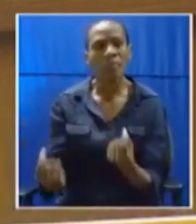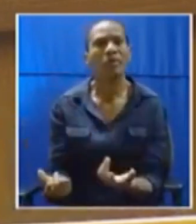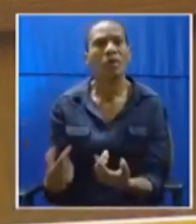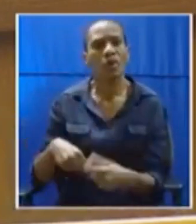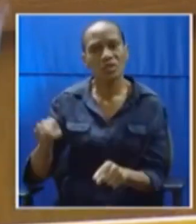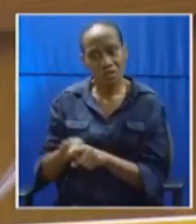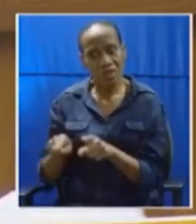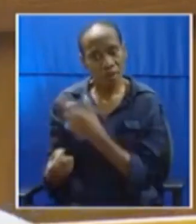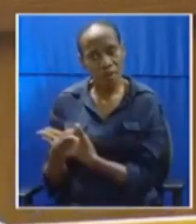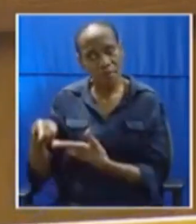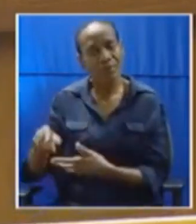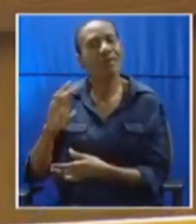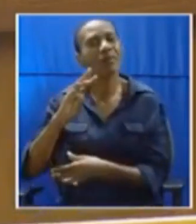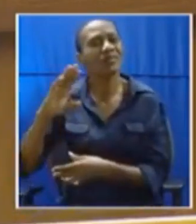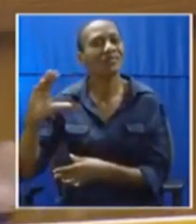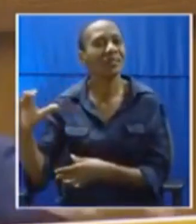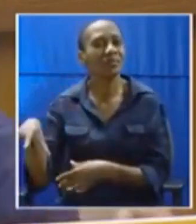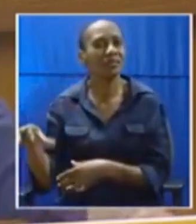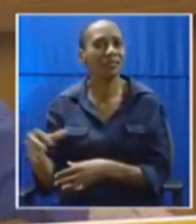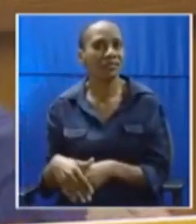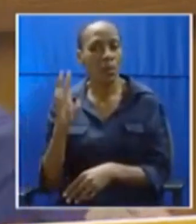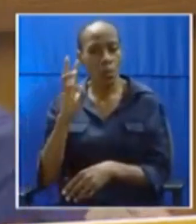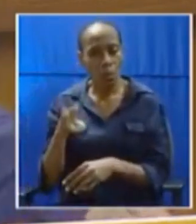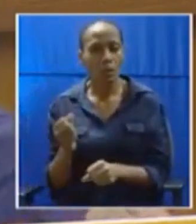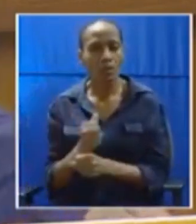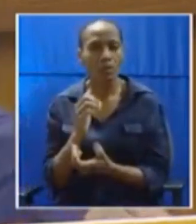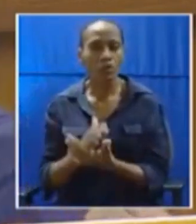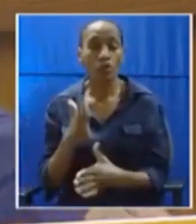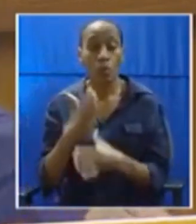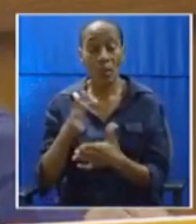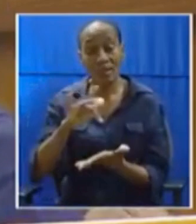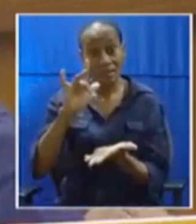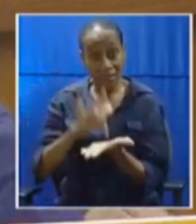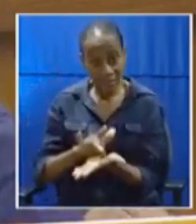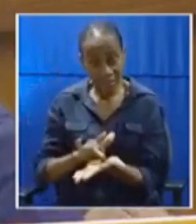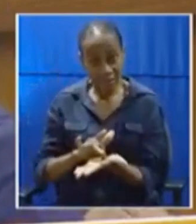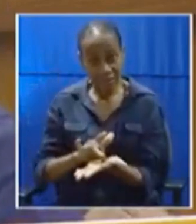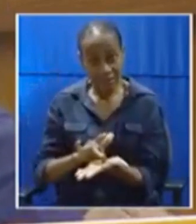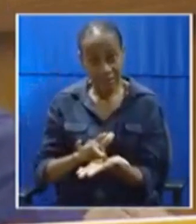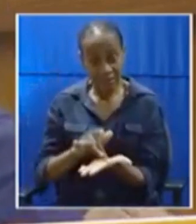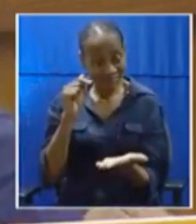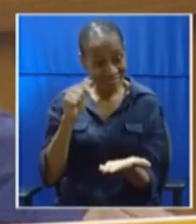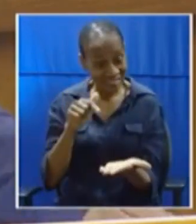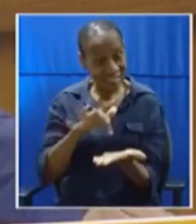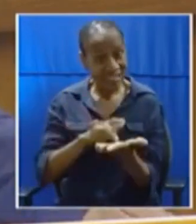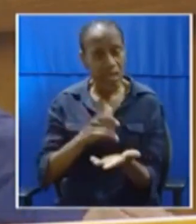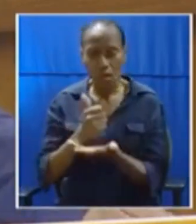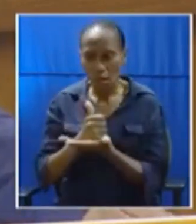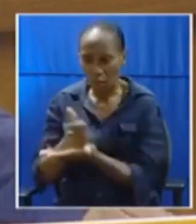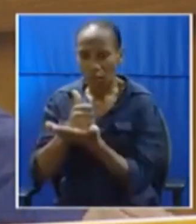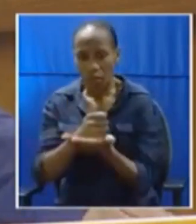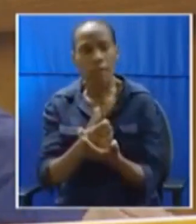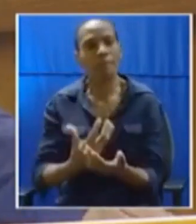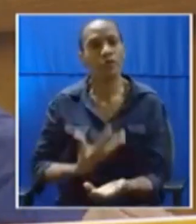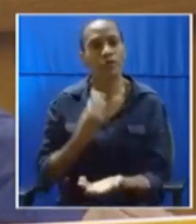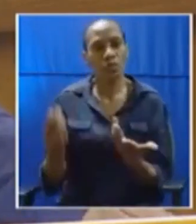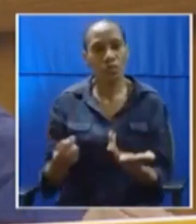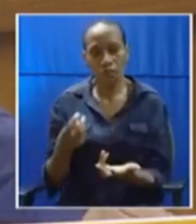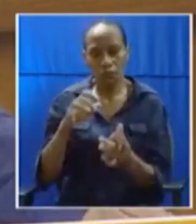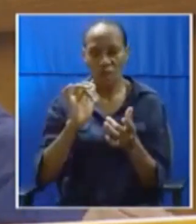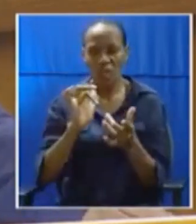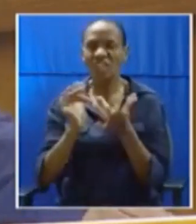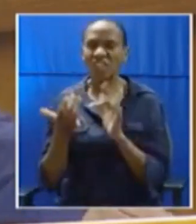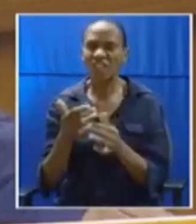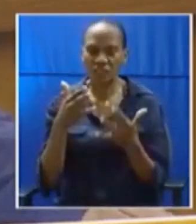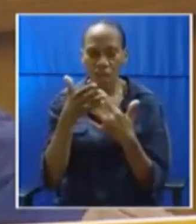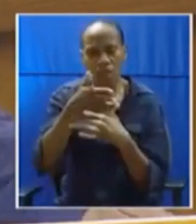Advancement of Youth program. We will create job centers throughout South Africa that provide information, advice, and free internet to job seekers. We will